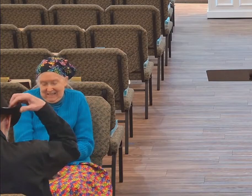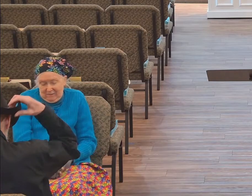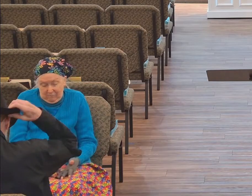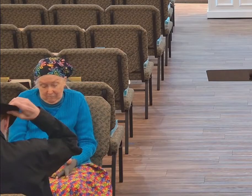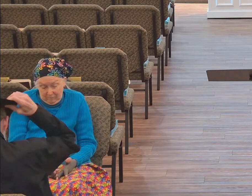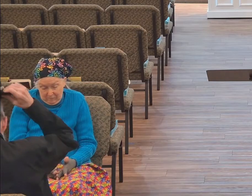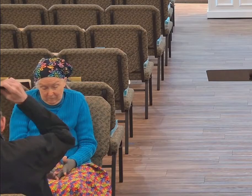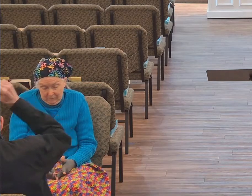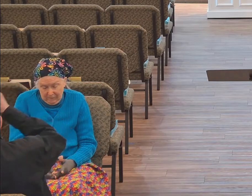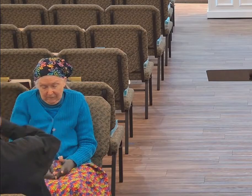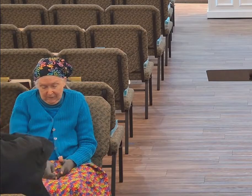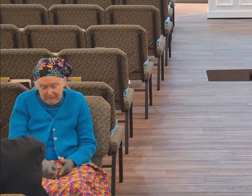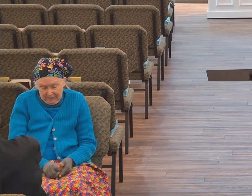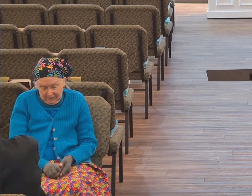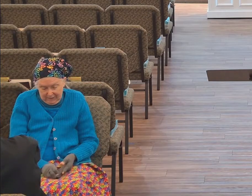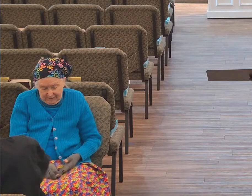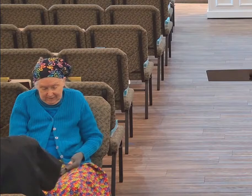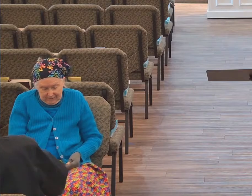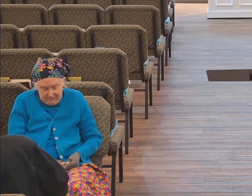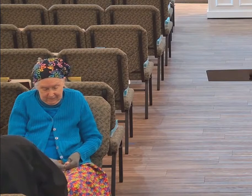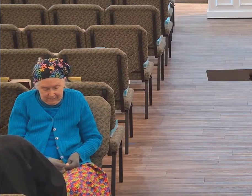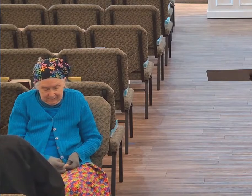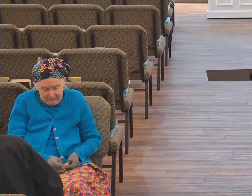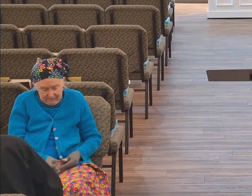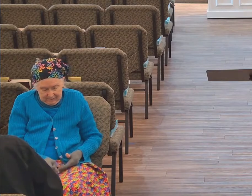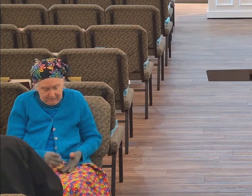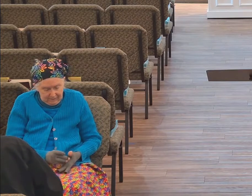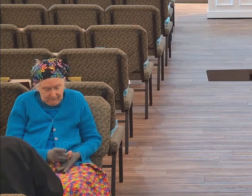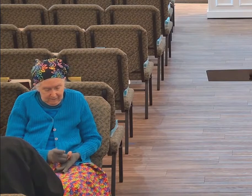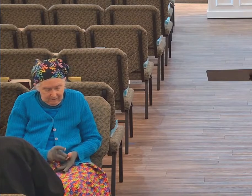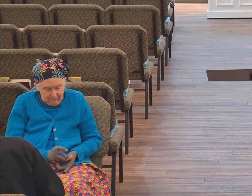All right, we are in 1 Thessalonians chapter 2 this morning.